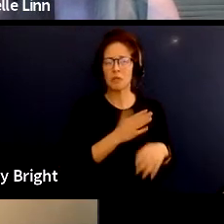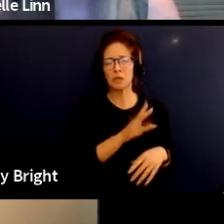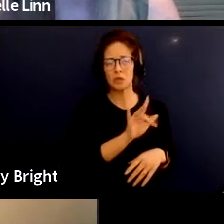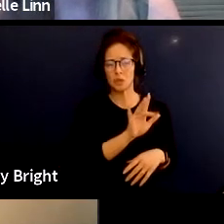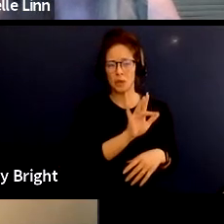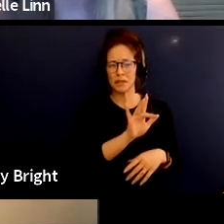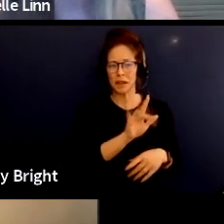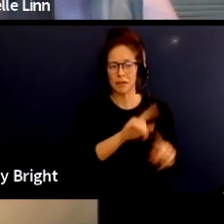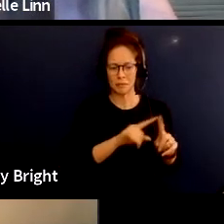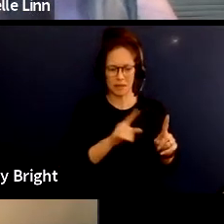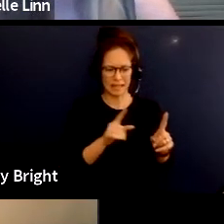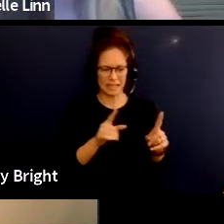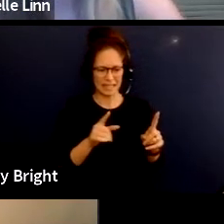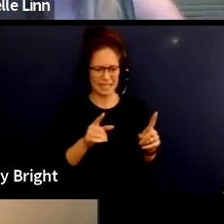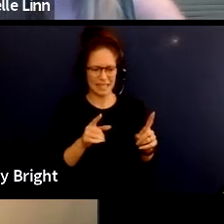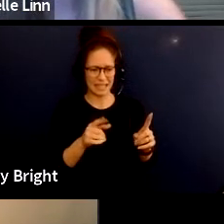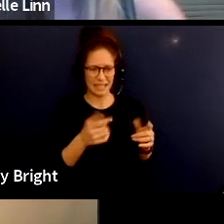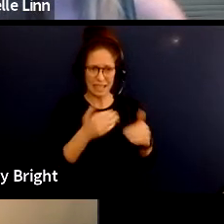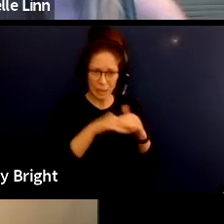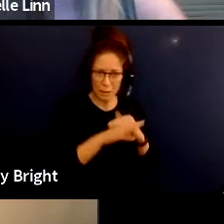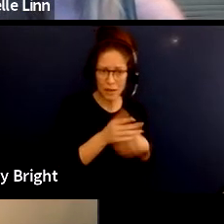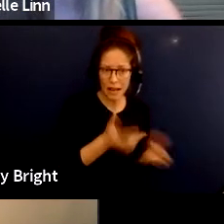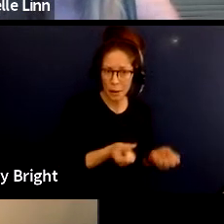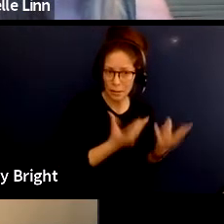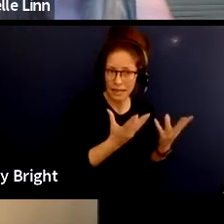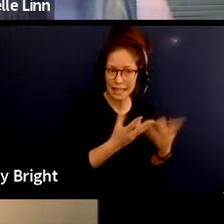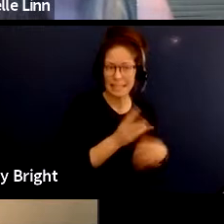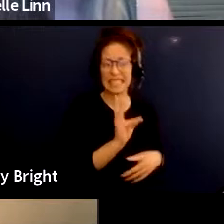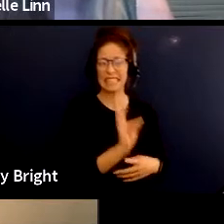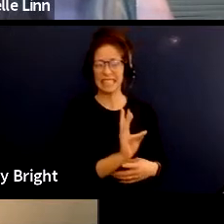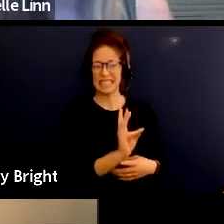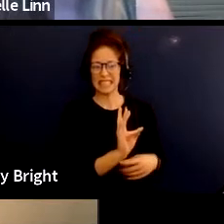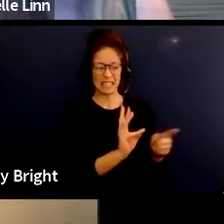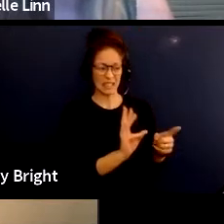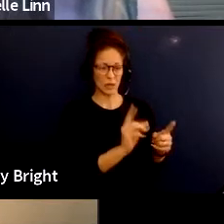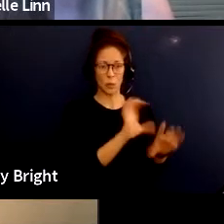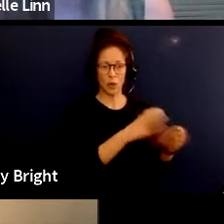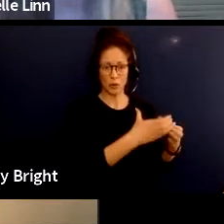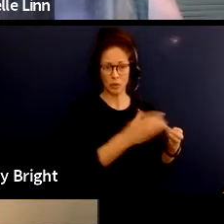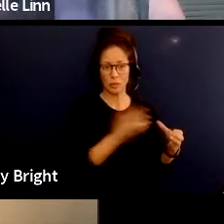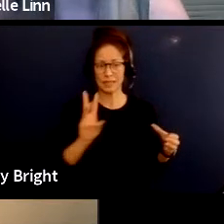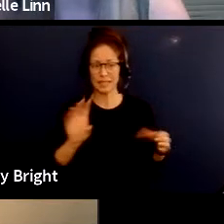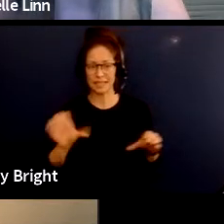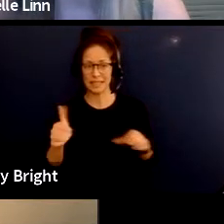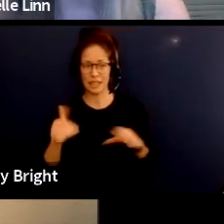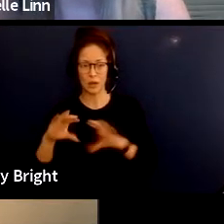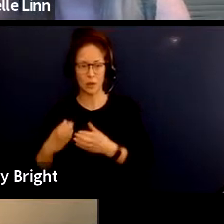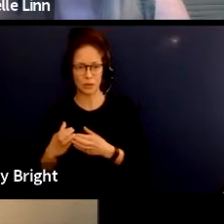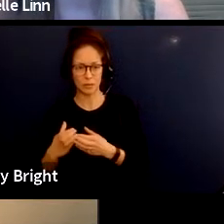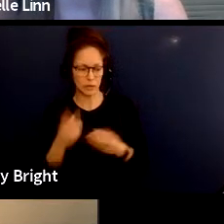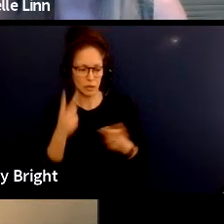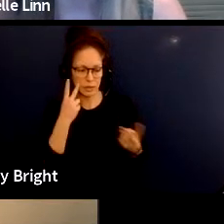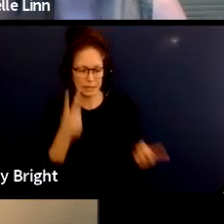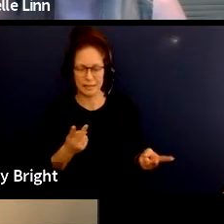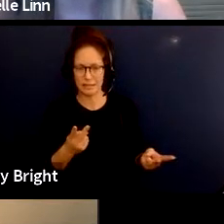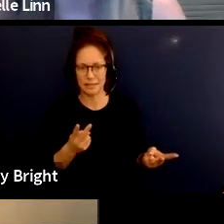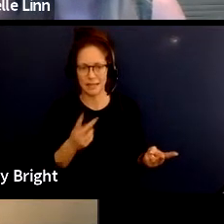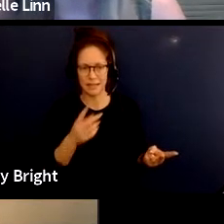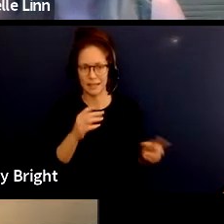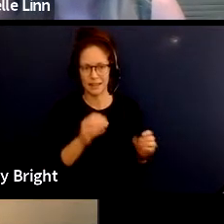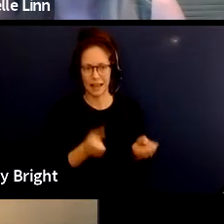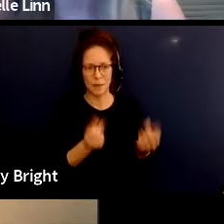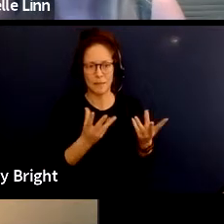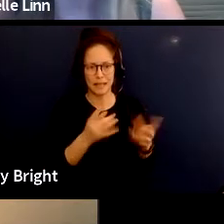each time that kids come to school, which is only 2 days for one group and 2 days for the other group. So you can see the numbers aren't really that